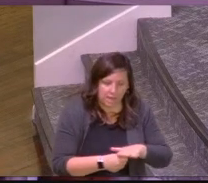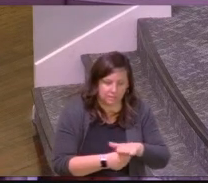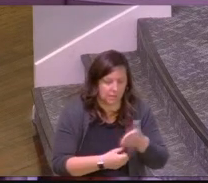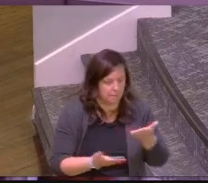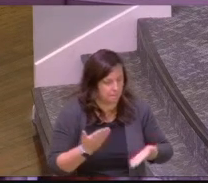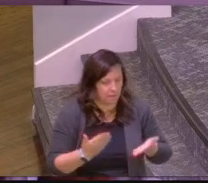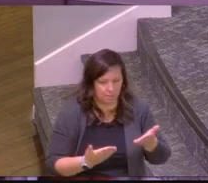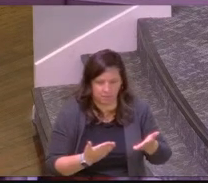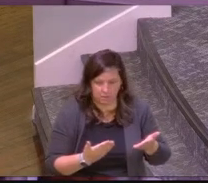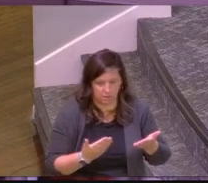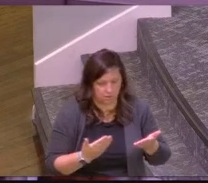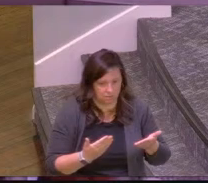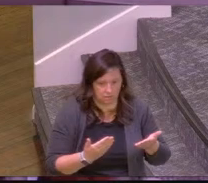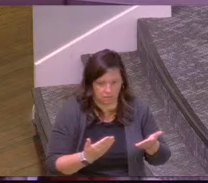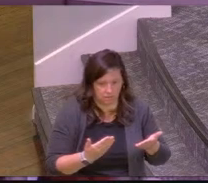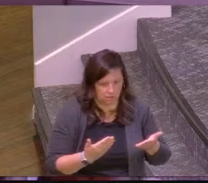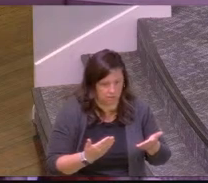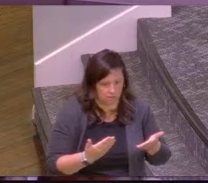space with